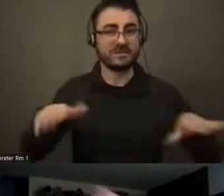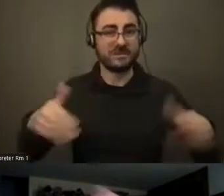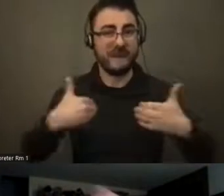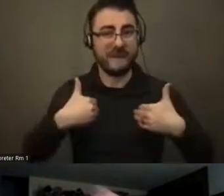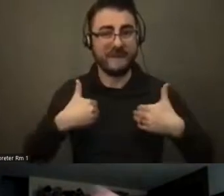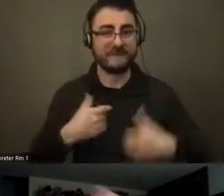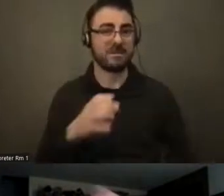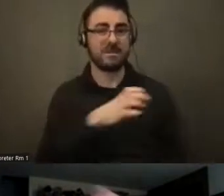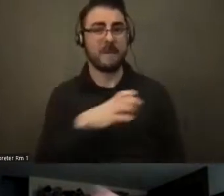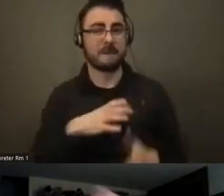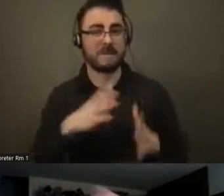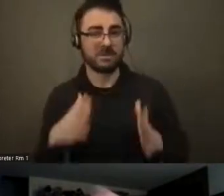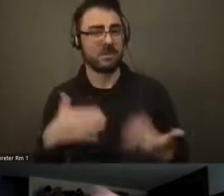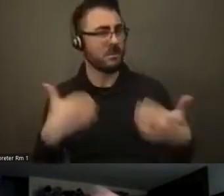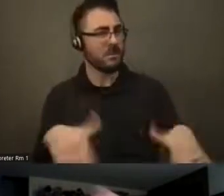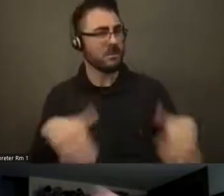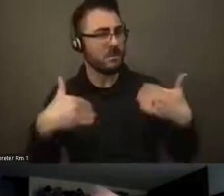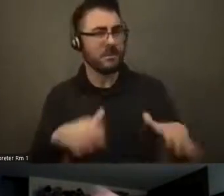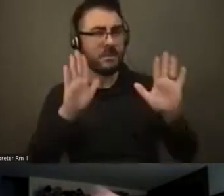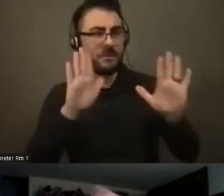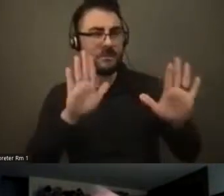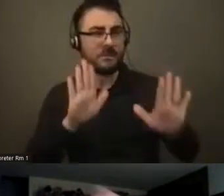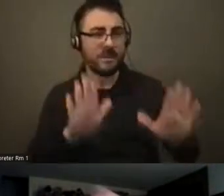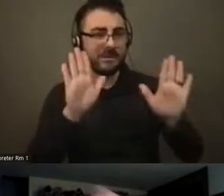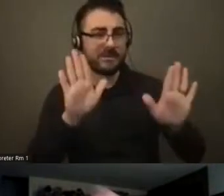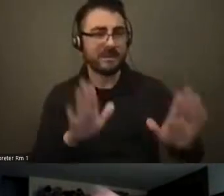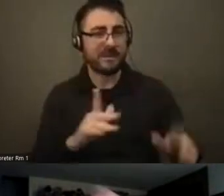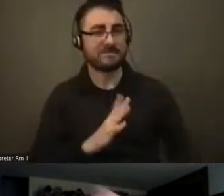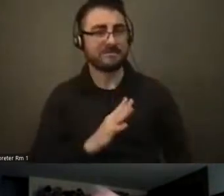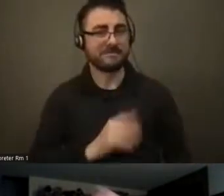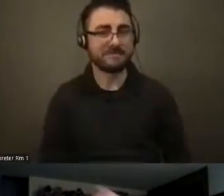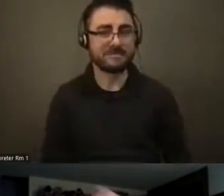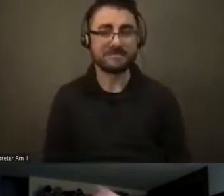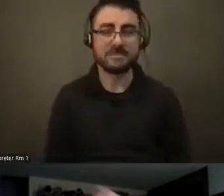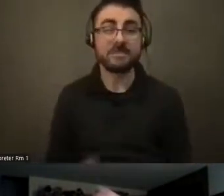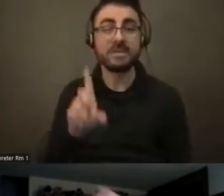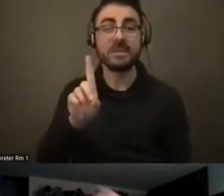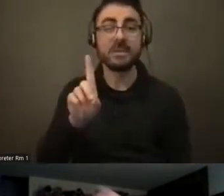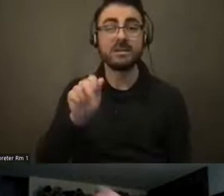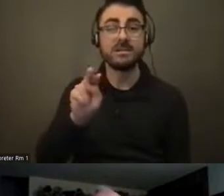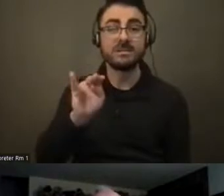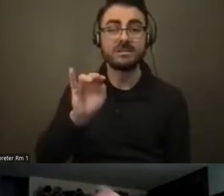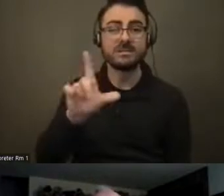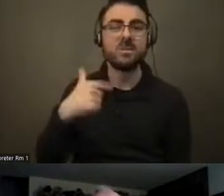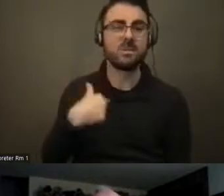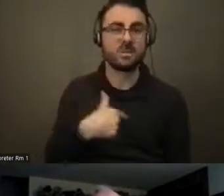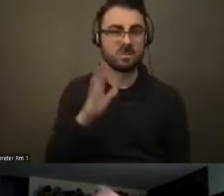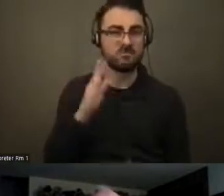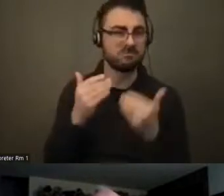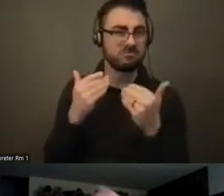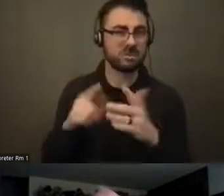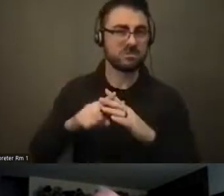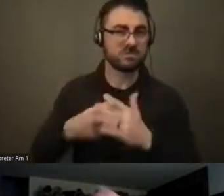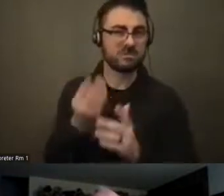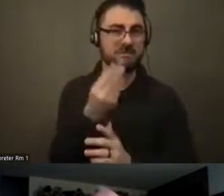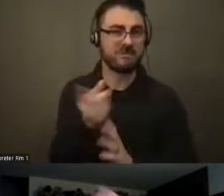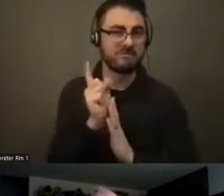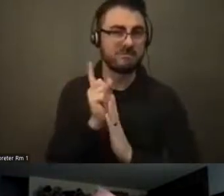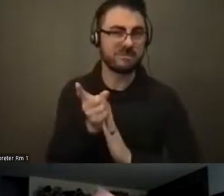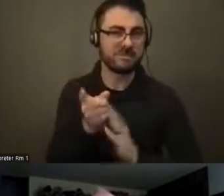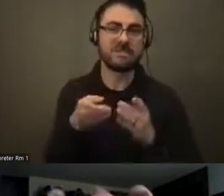That's great. We can get started for the next session in a couple minutes. Wait for more people to